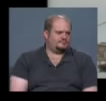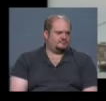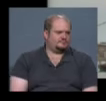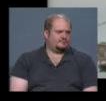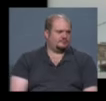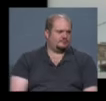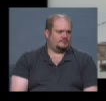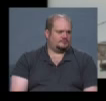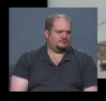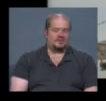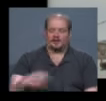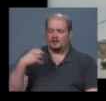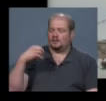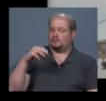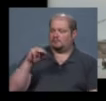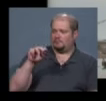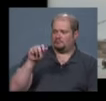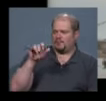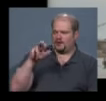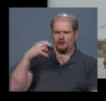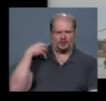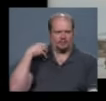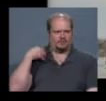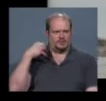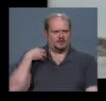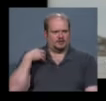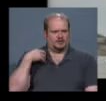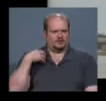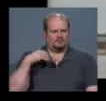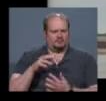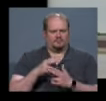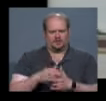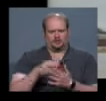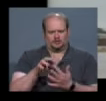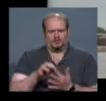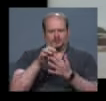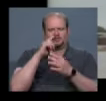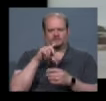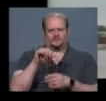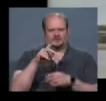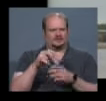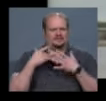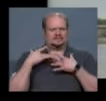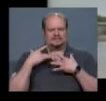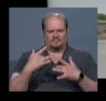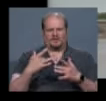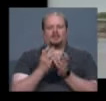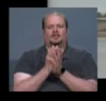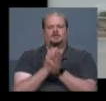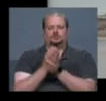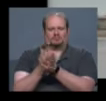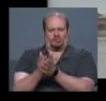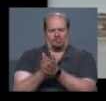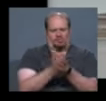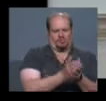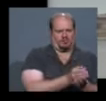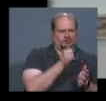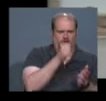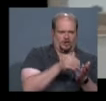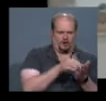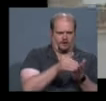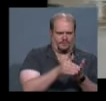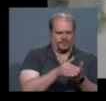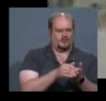Captain, you might mention the uniqueness of the side launch. Sure. So traditionally ships aren't side launched very often, but